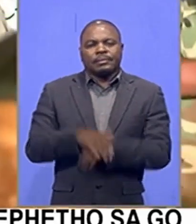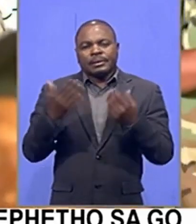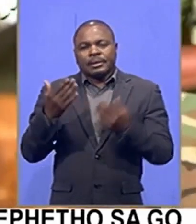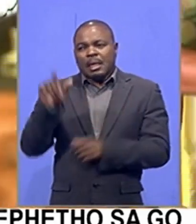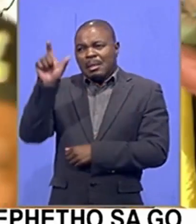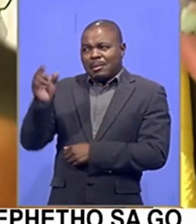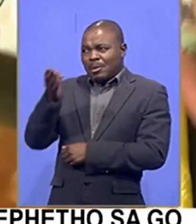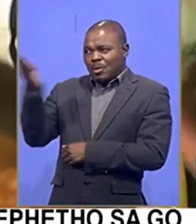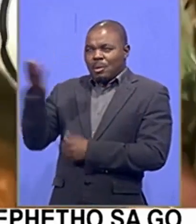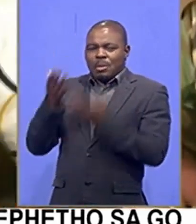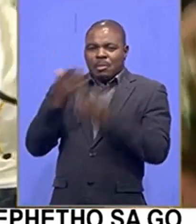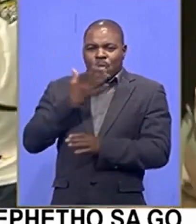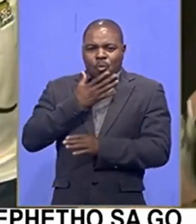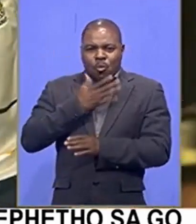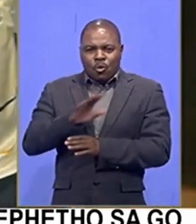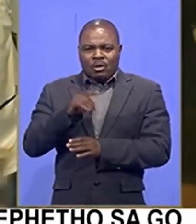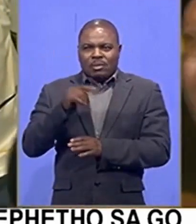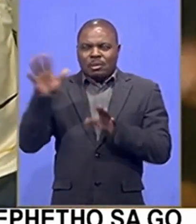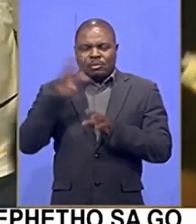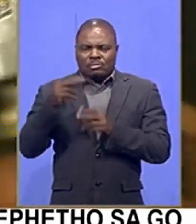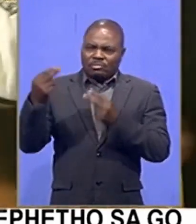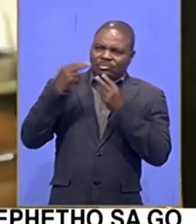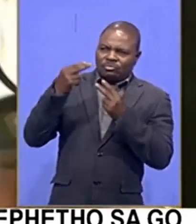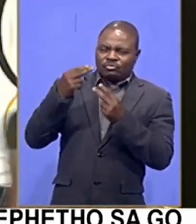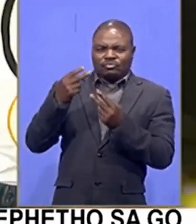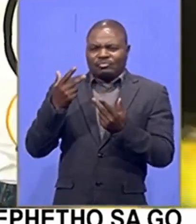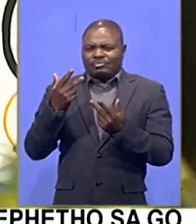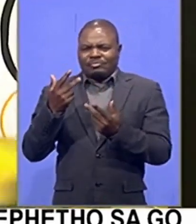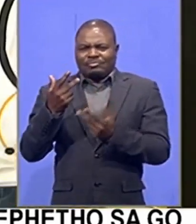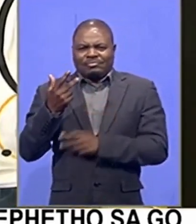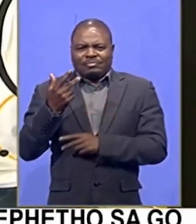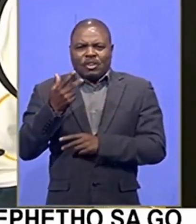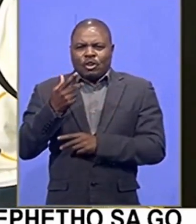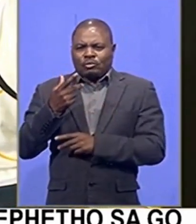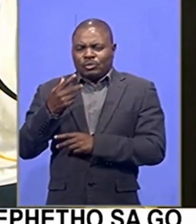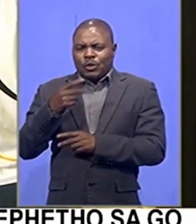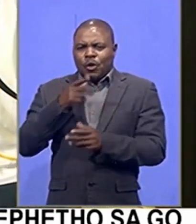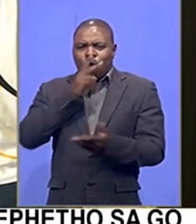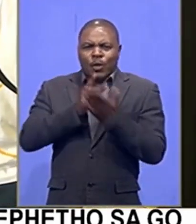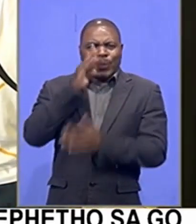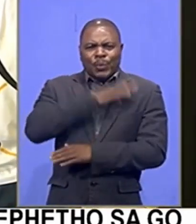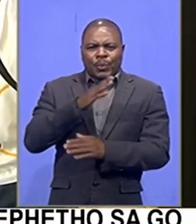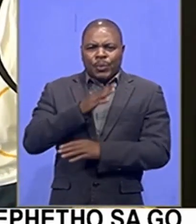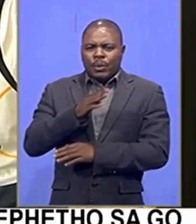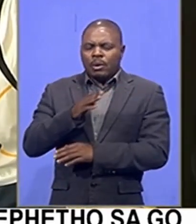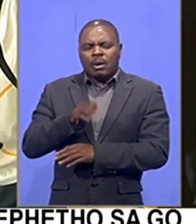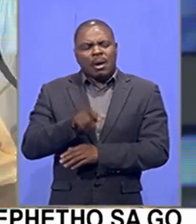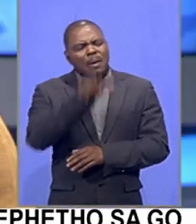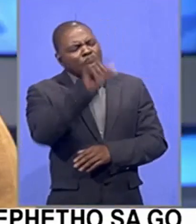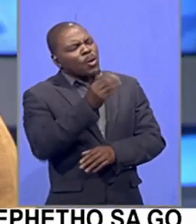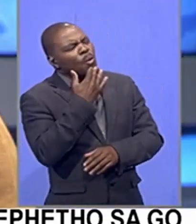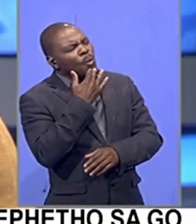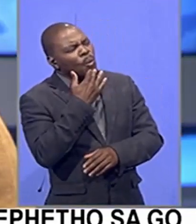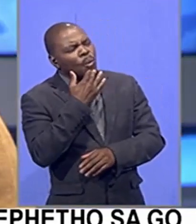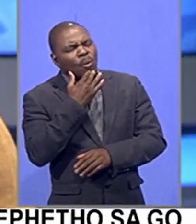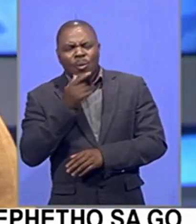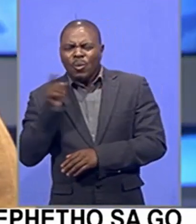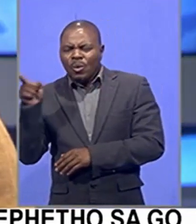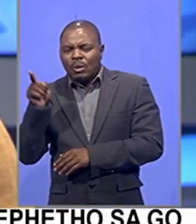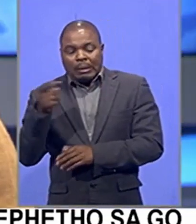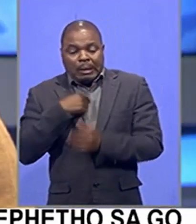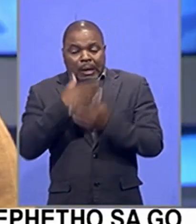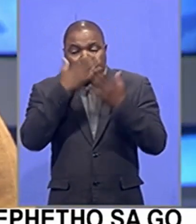Somebody wanting to discredit me. Who's that somebody? I don't know who sits in that committee, who does